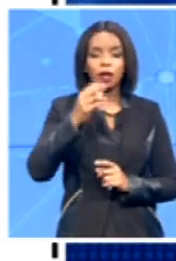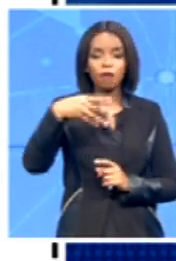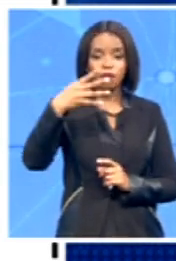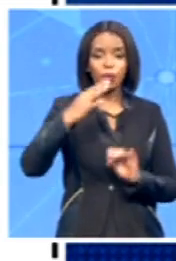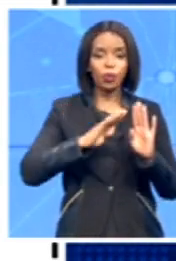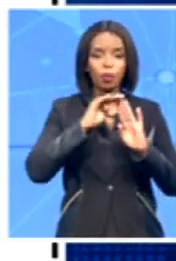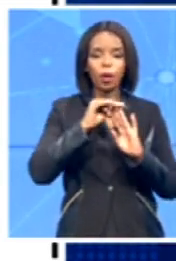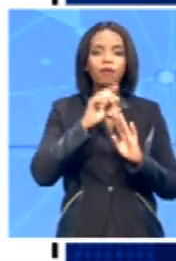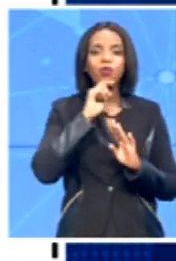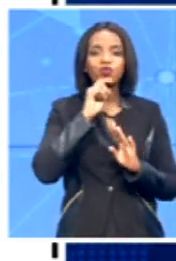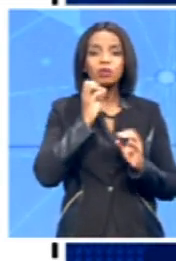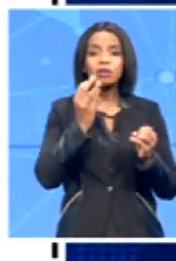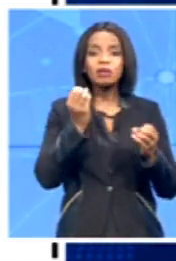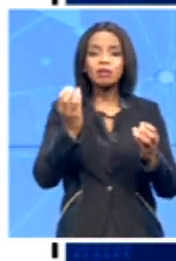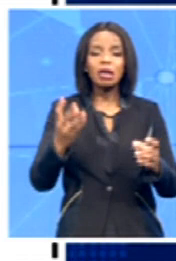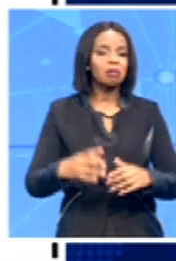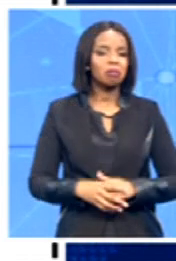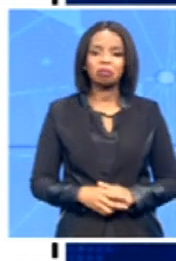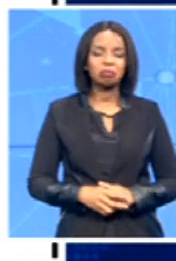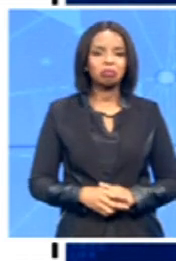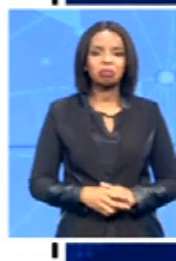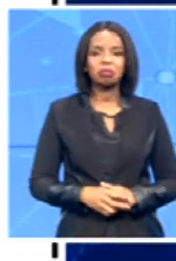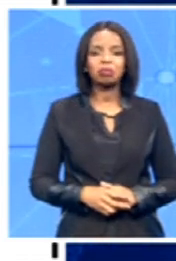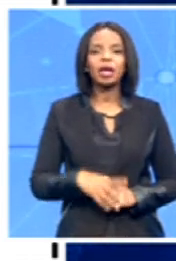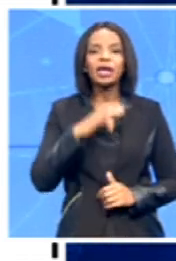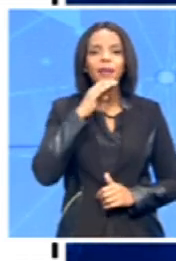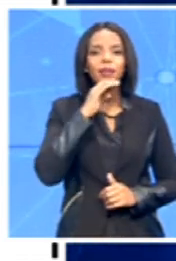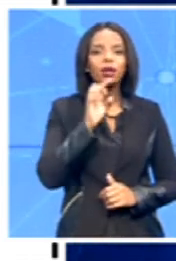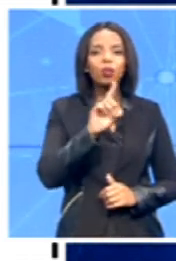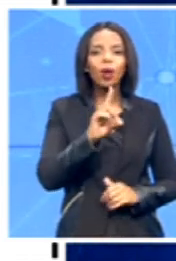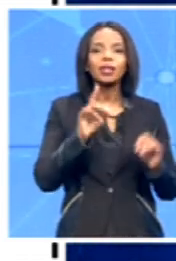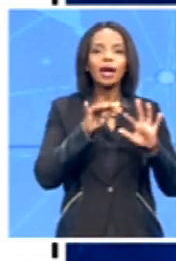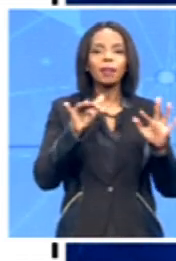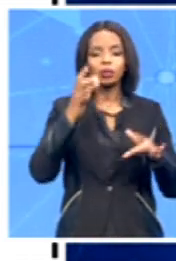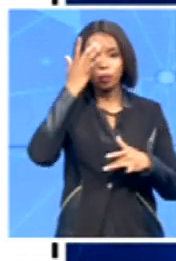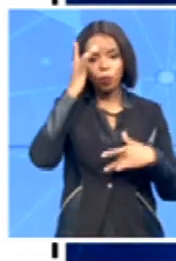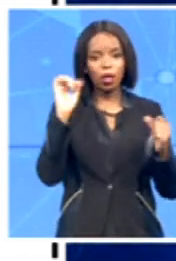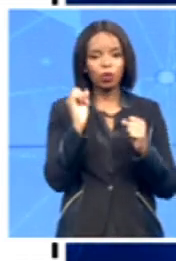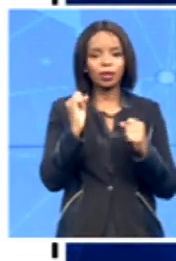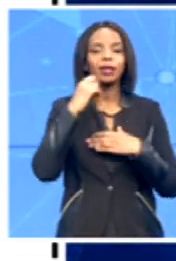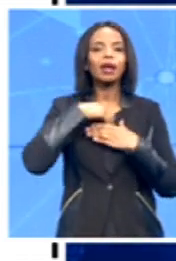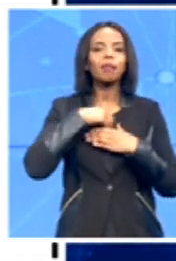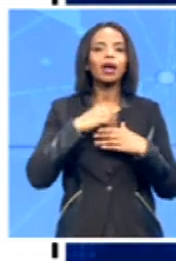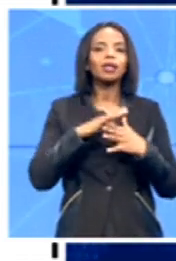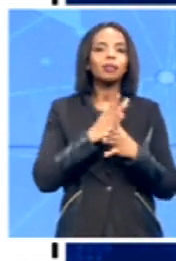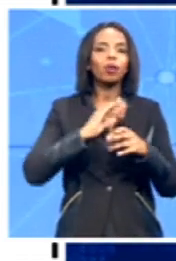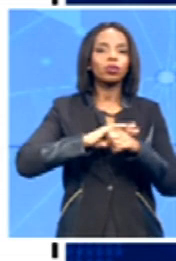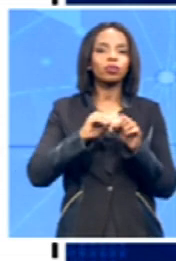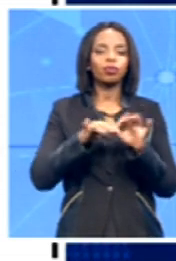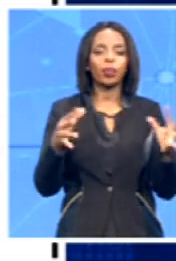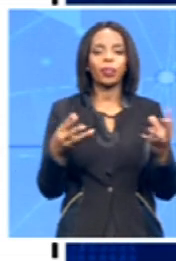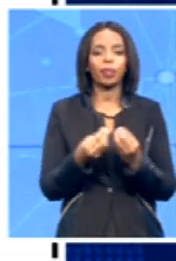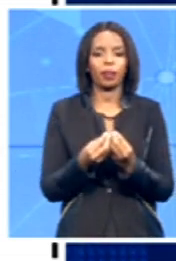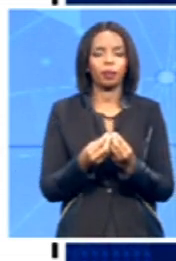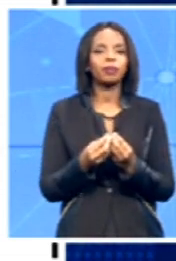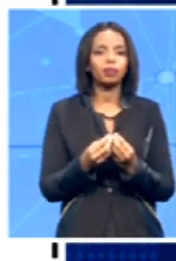came with COVID pneumonia, and we can extrapolate that. Therefore, we now need to be very careful about how we interpret COVID deaths, because the profile of a COVID